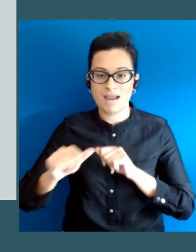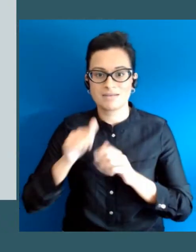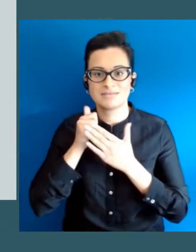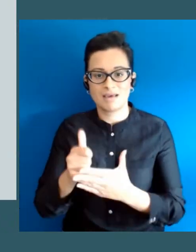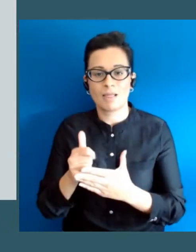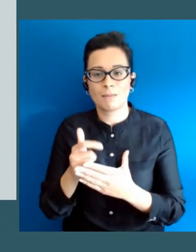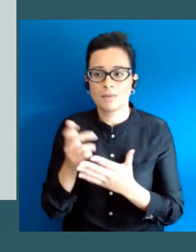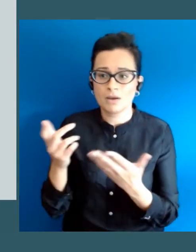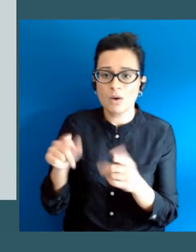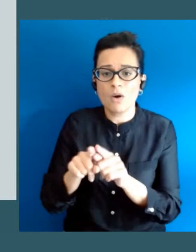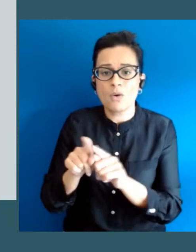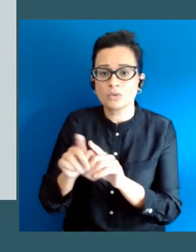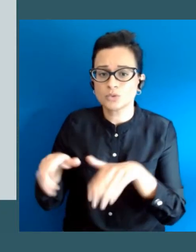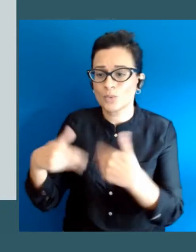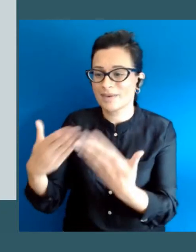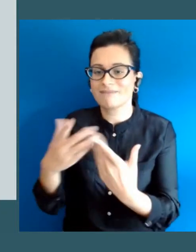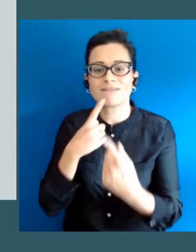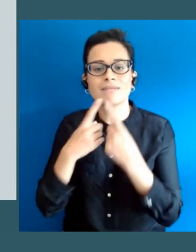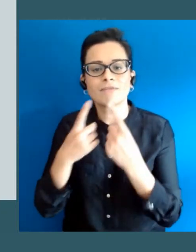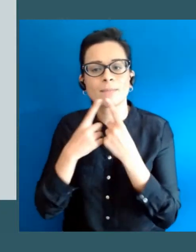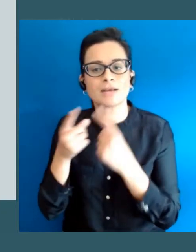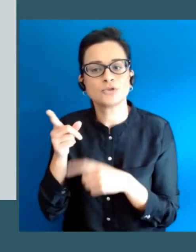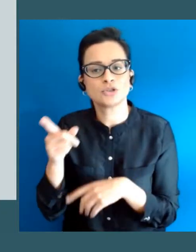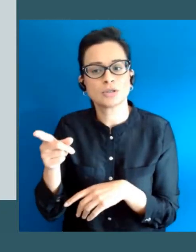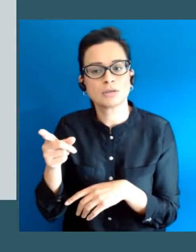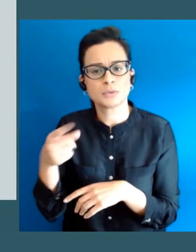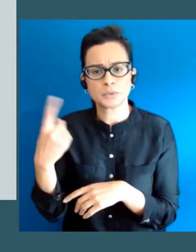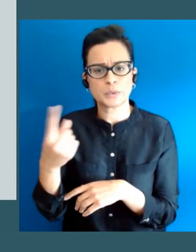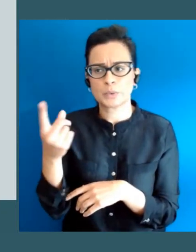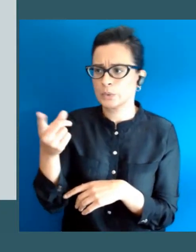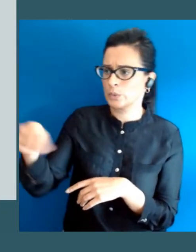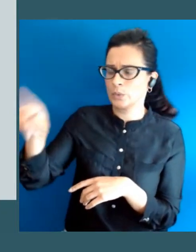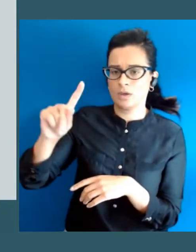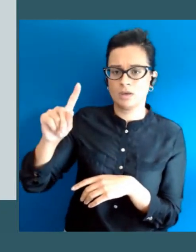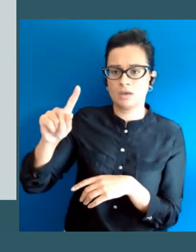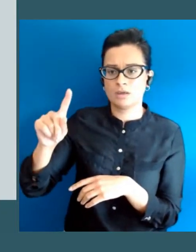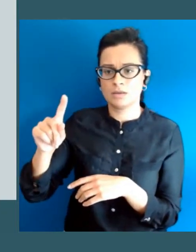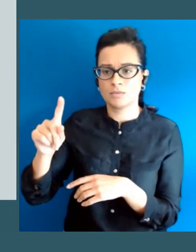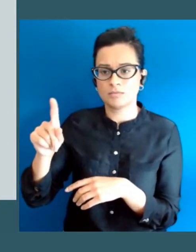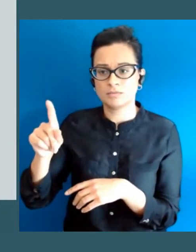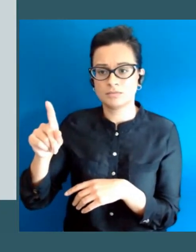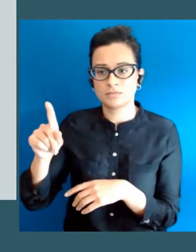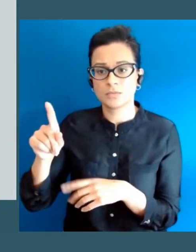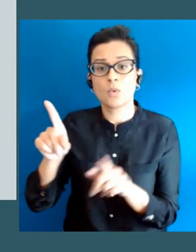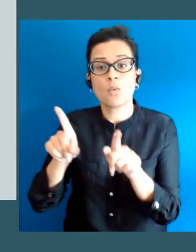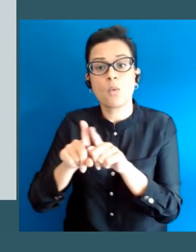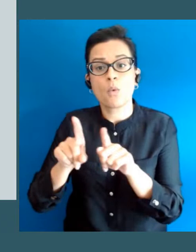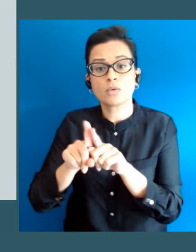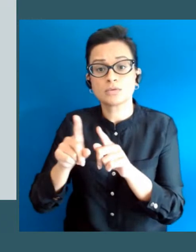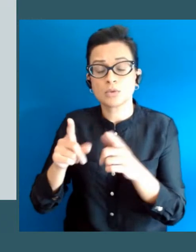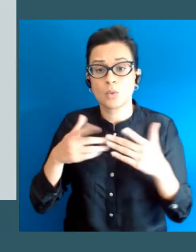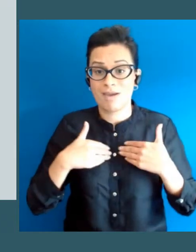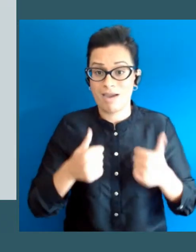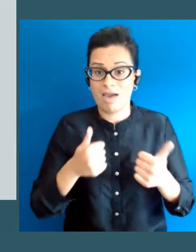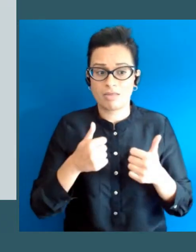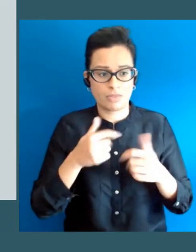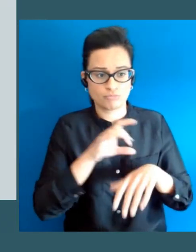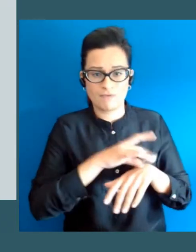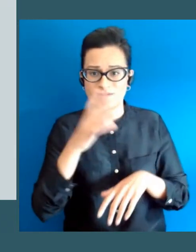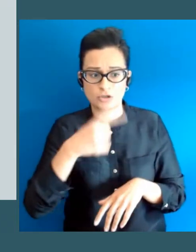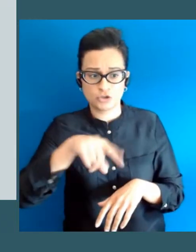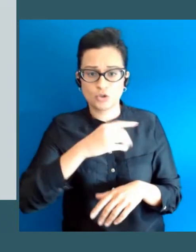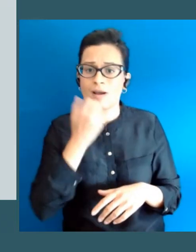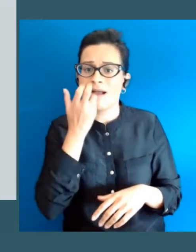provide information to people, and also for healthcare professionals to use in their everyday